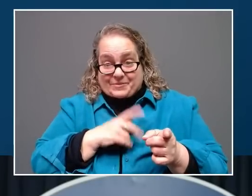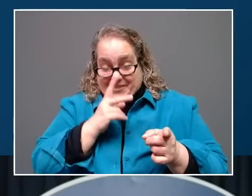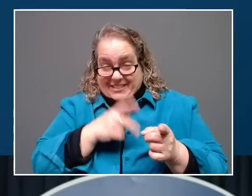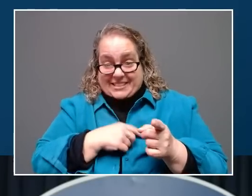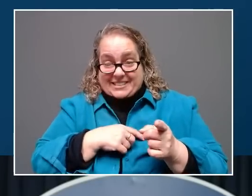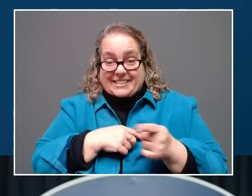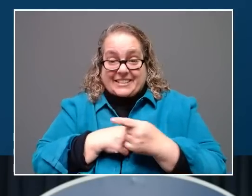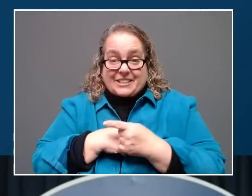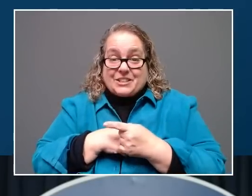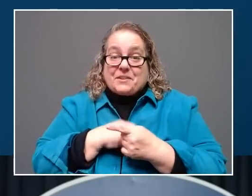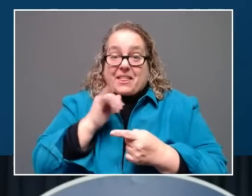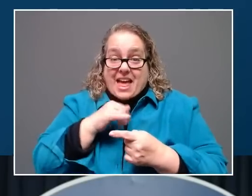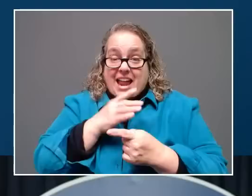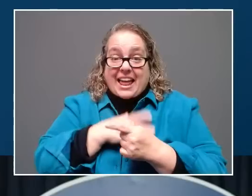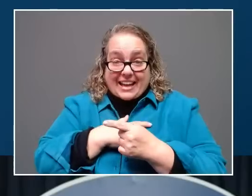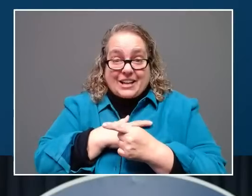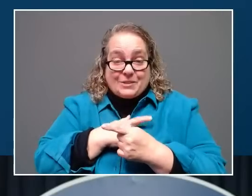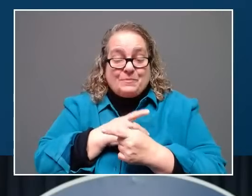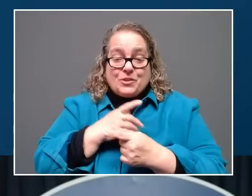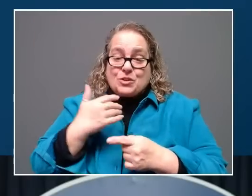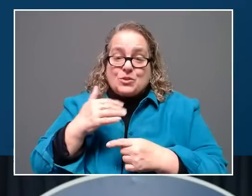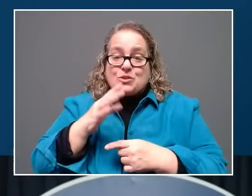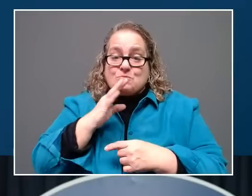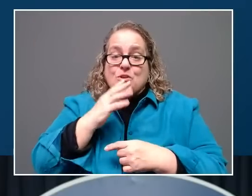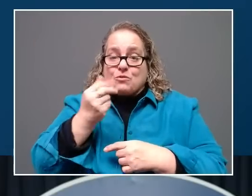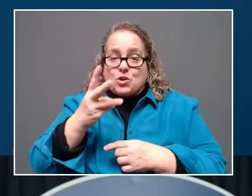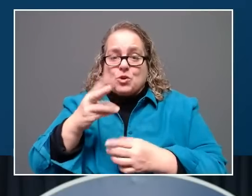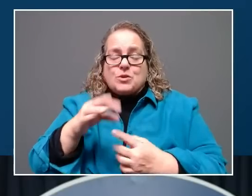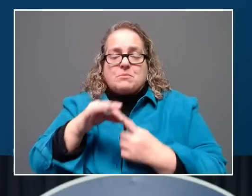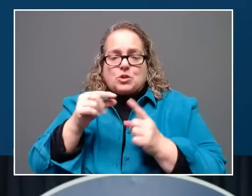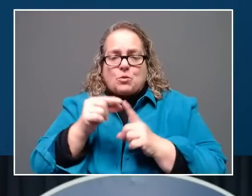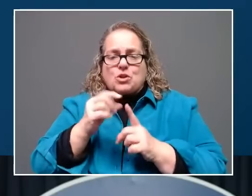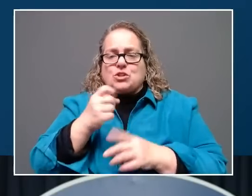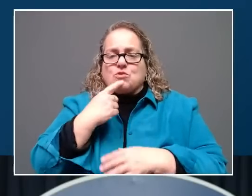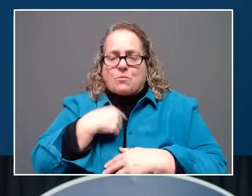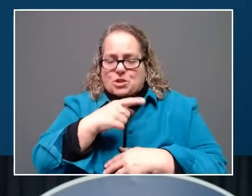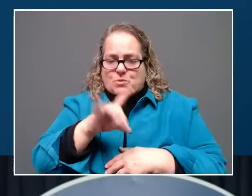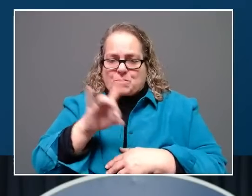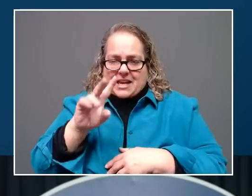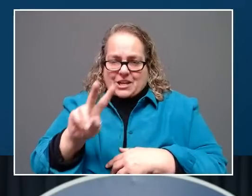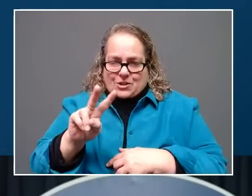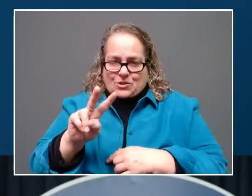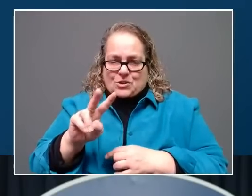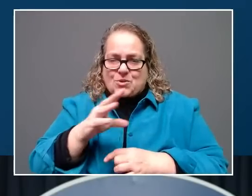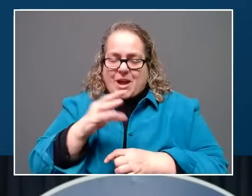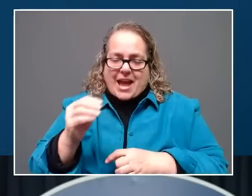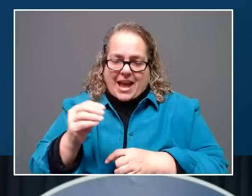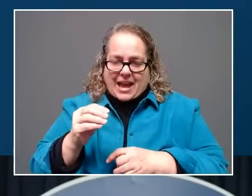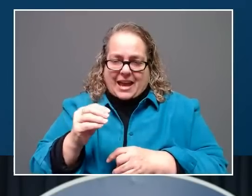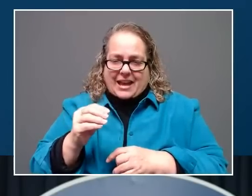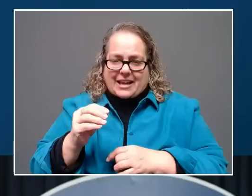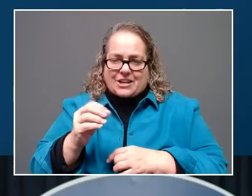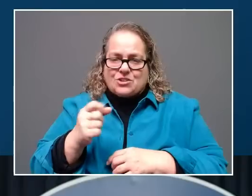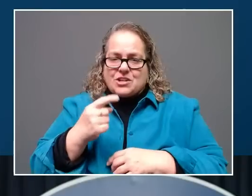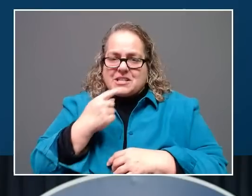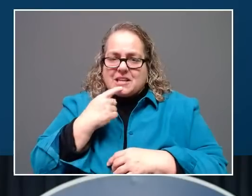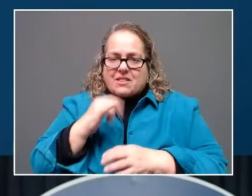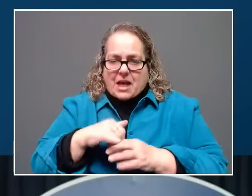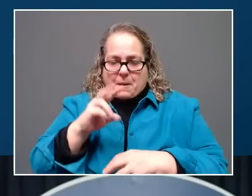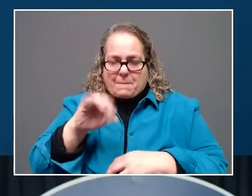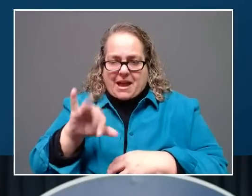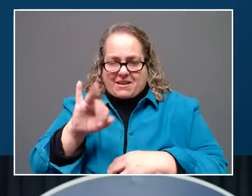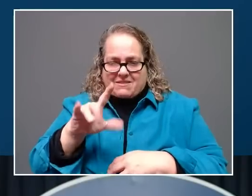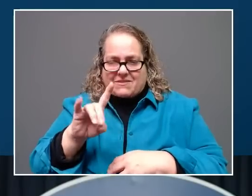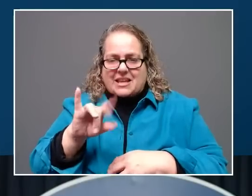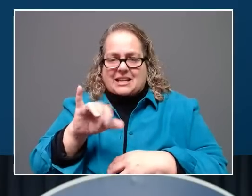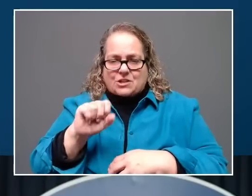spoke a few special words. She said she was, I think, 82 and said Mayfield's her home. She